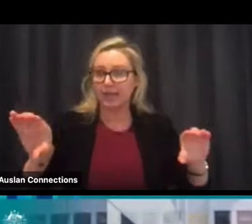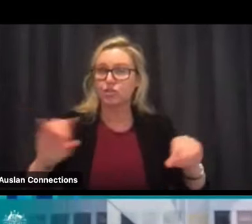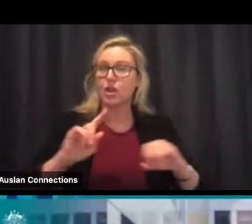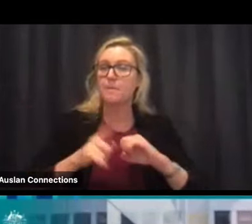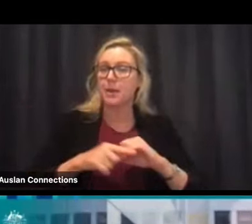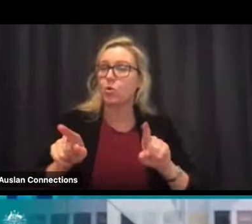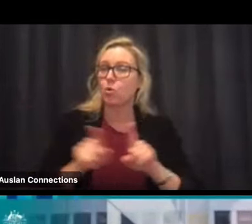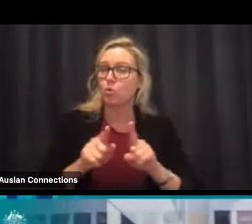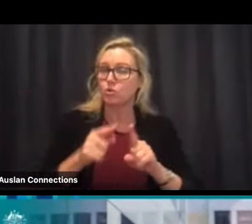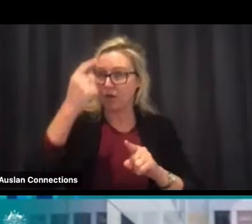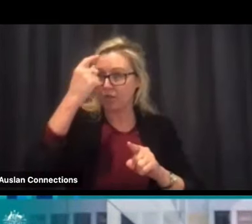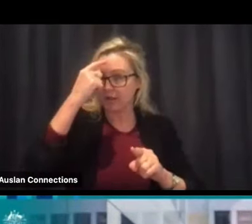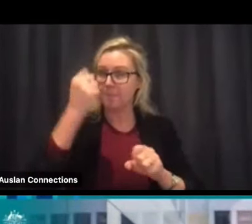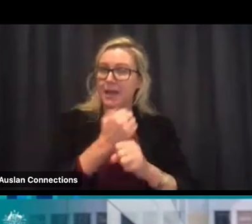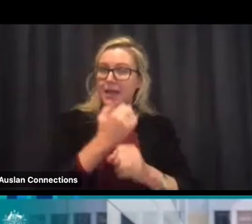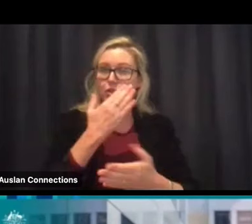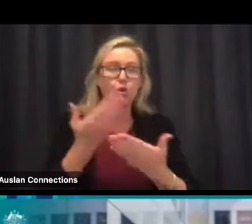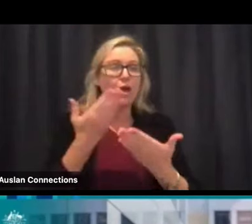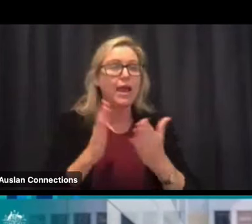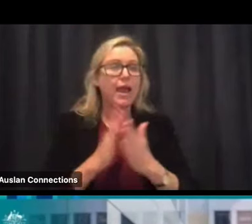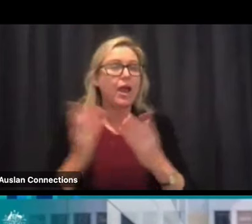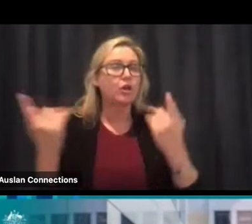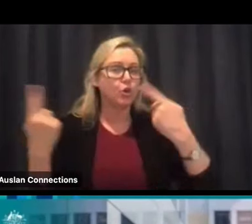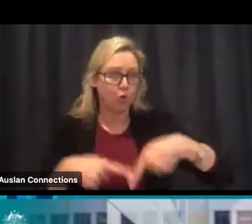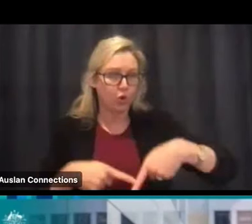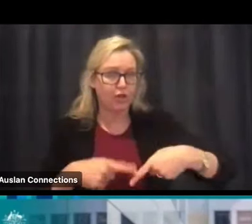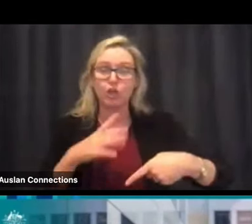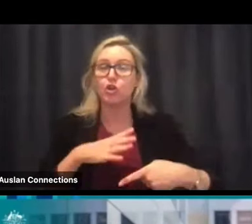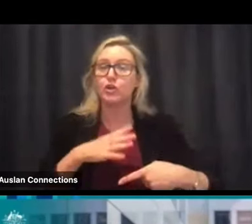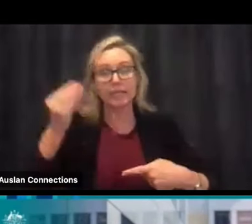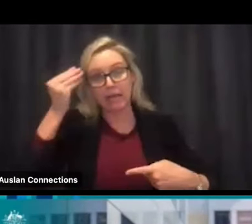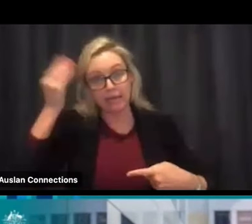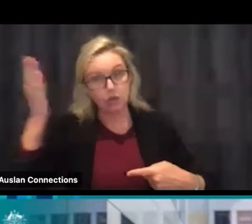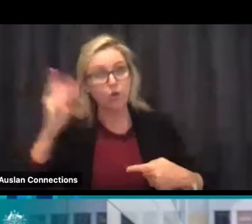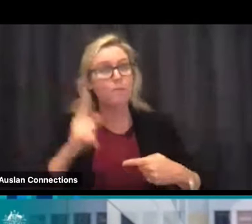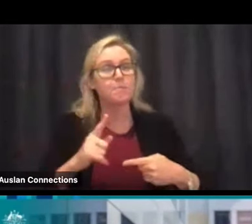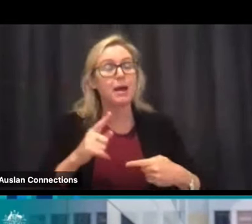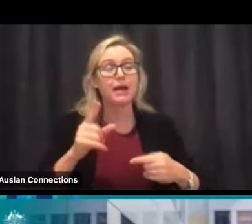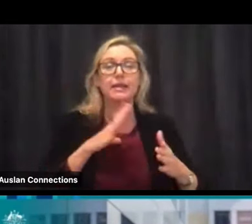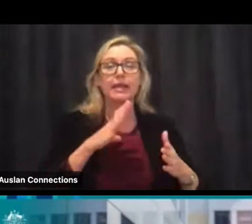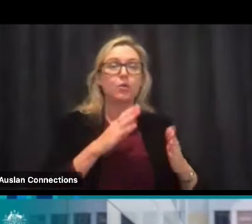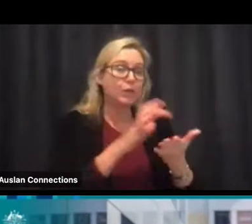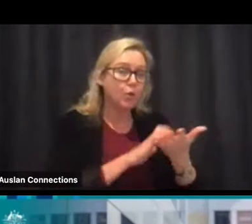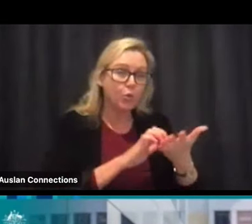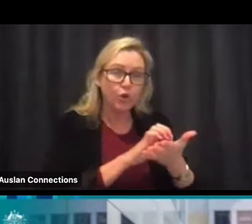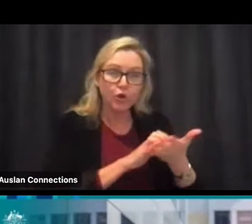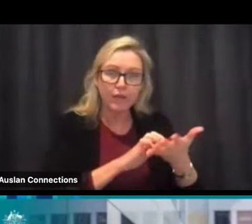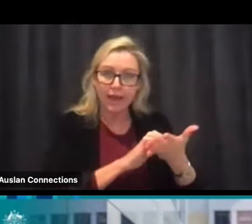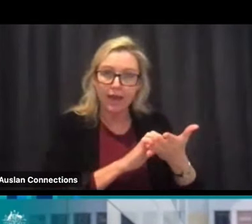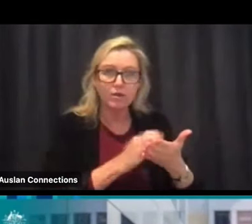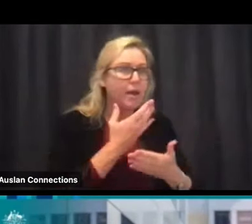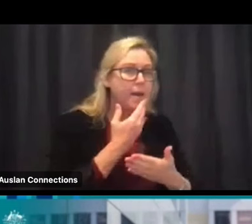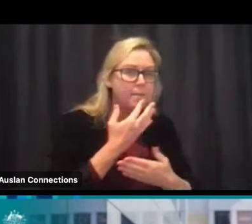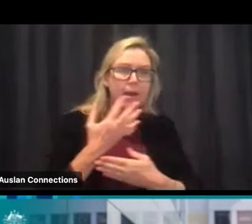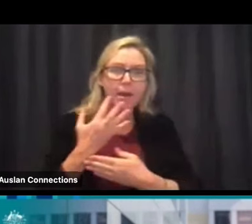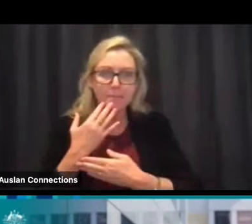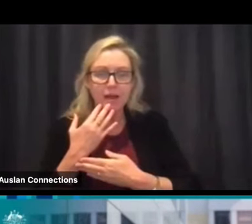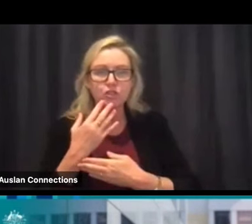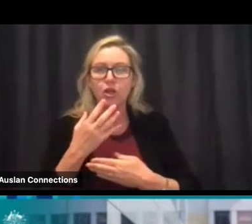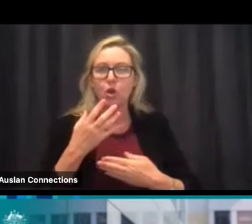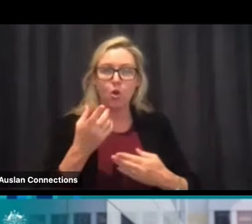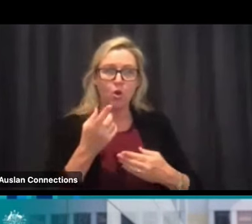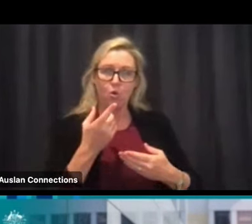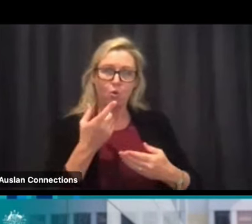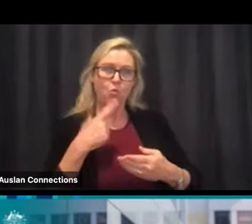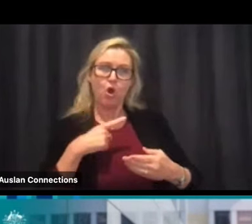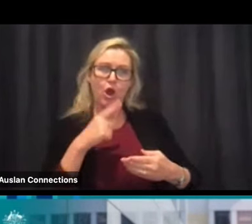leave a rationale. How you don't have to submit the rationale, but in your workings for the quarterly reporting and in the annual